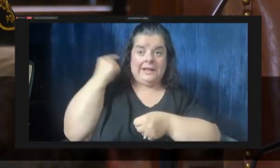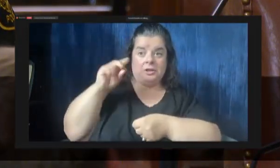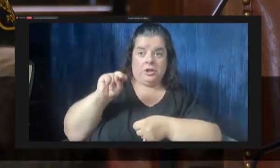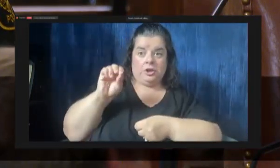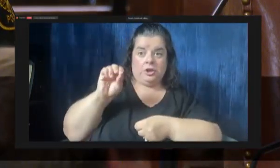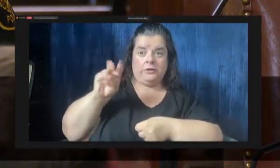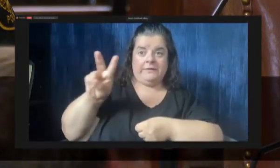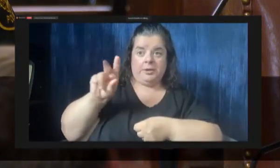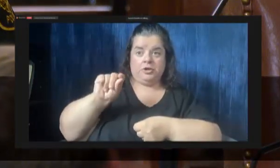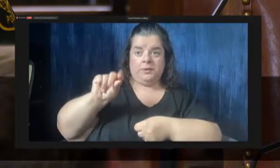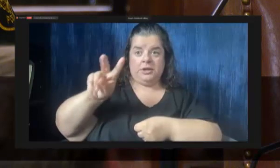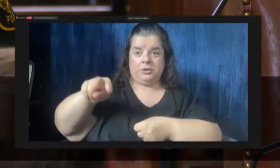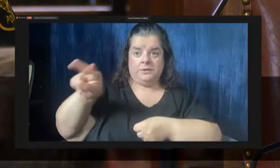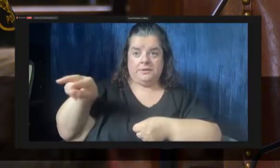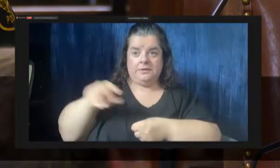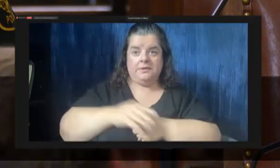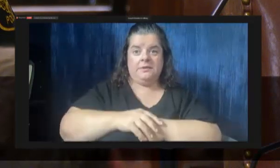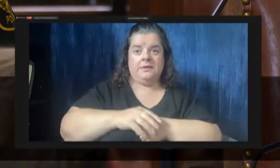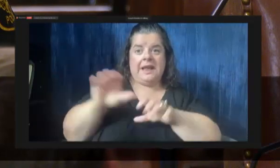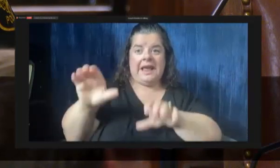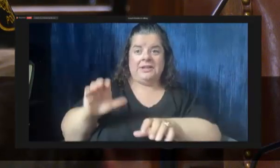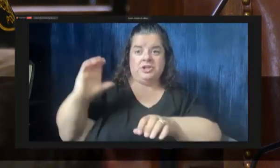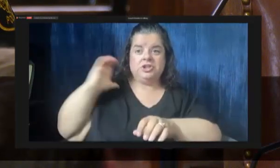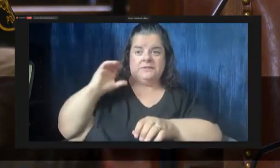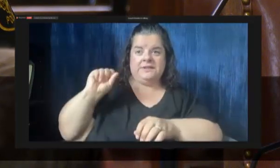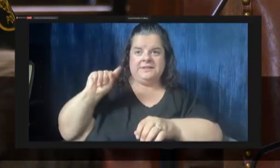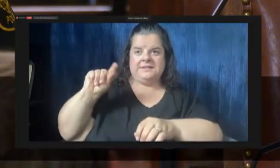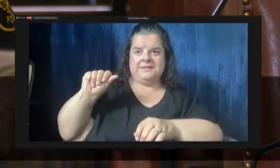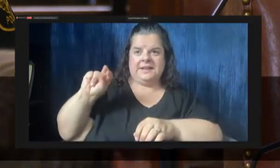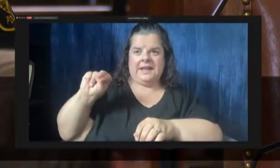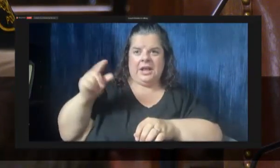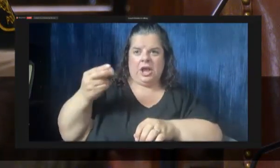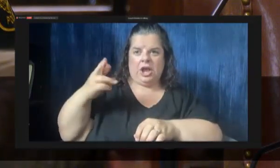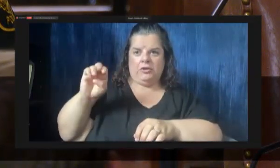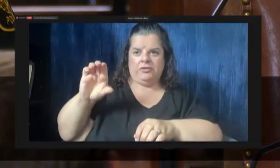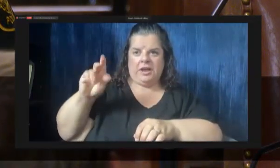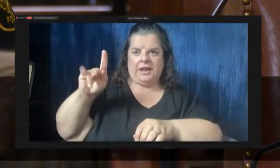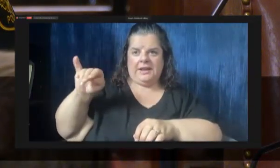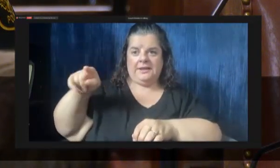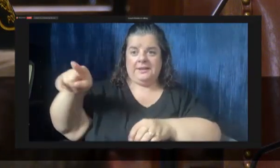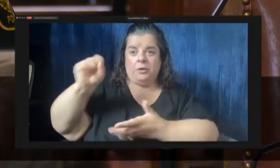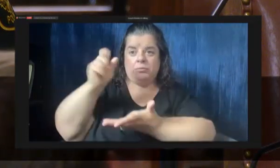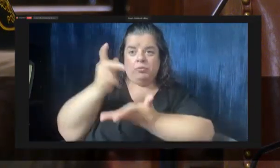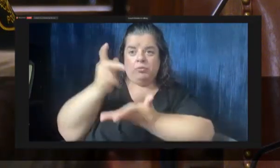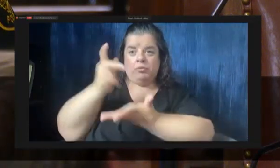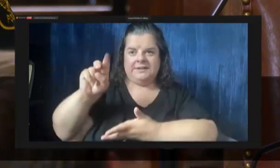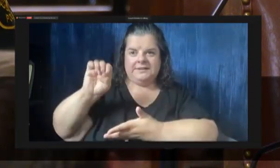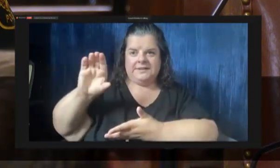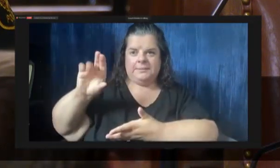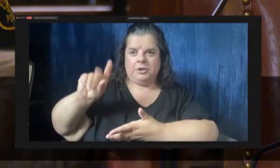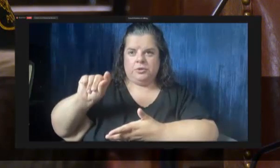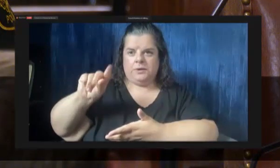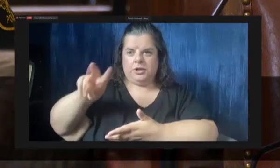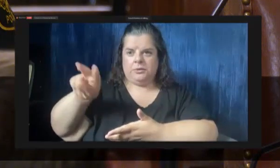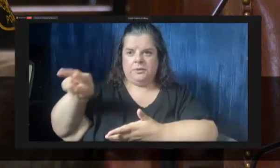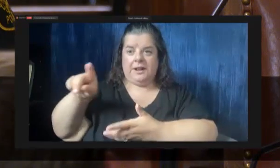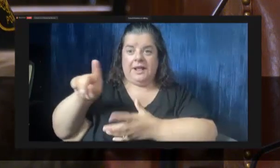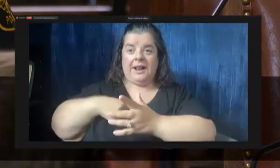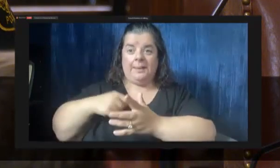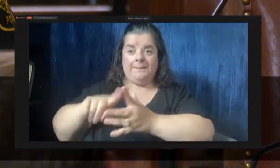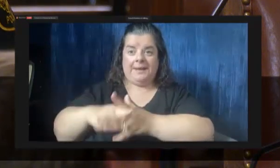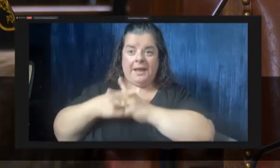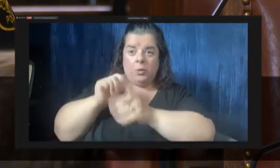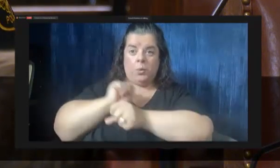2022. Then Acting Chief Stan Grecki approved it in December of 2022. And I began working with